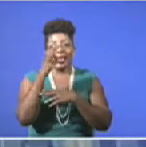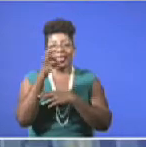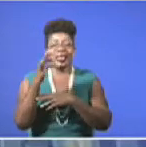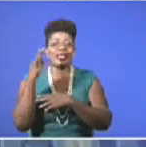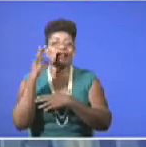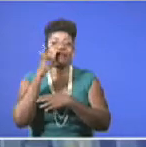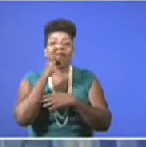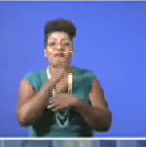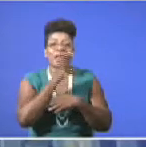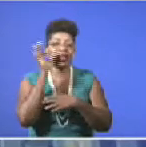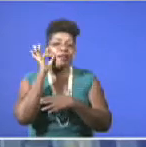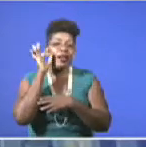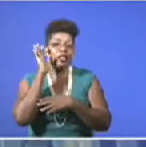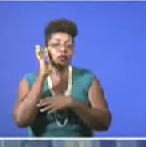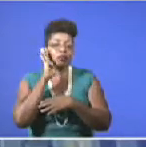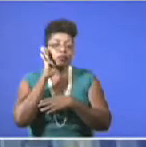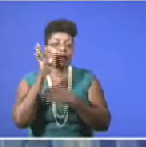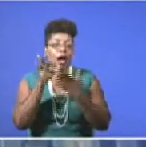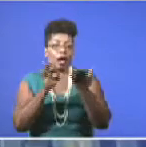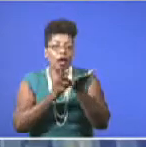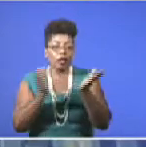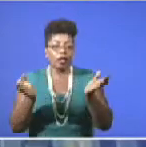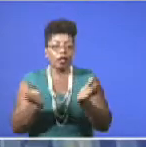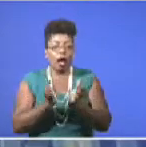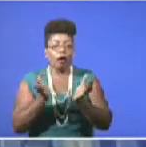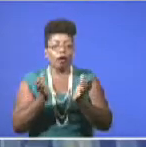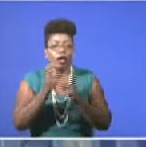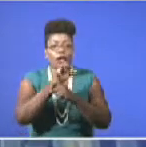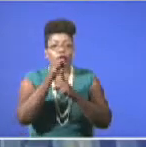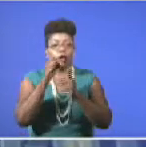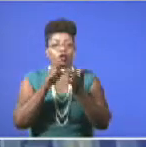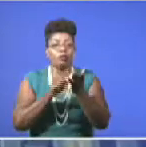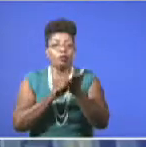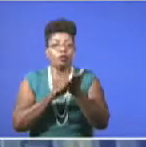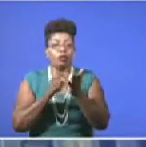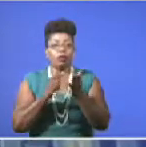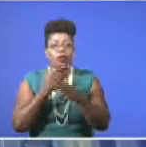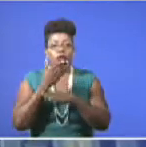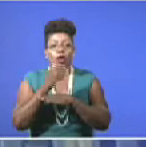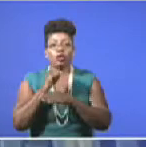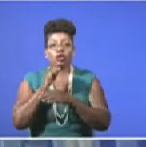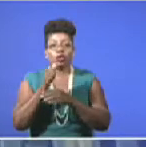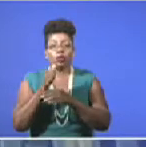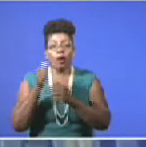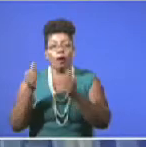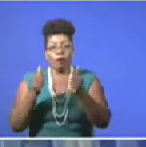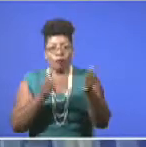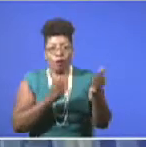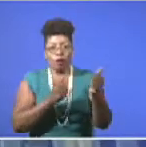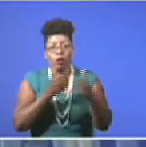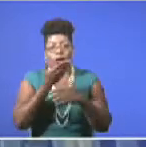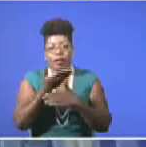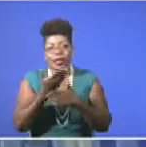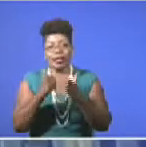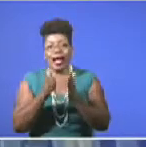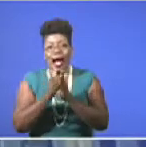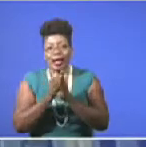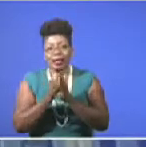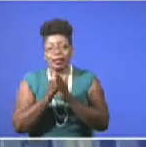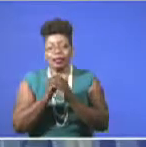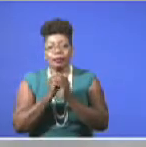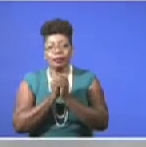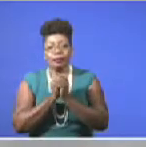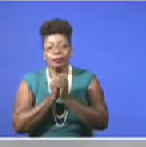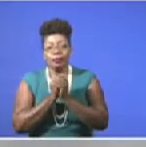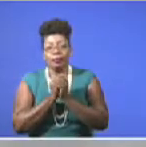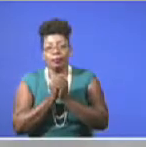fake Facebook accounts. He encourages social media users across the nation not to fall prey to these malicious acts.